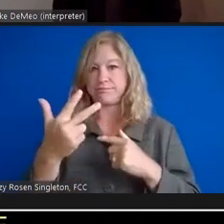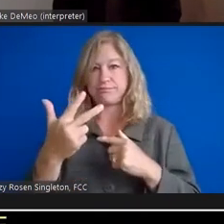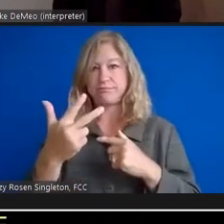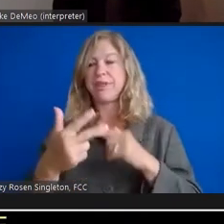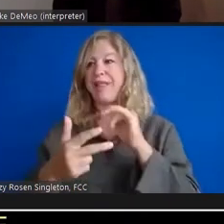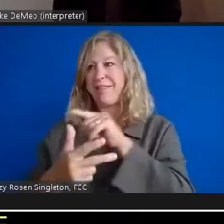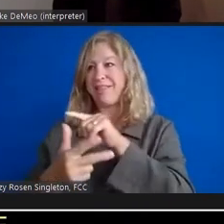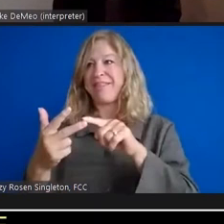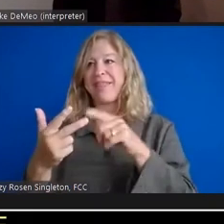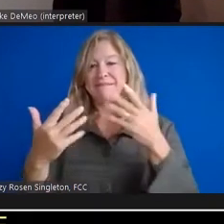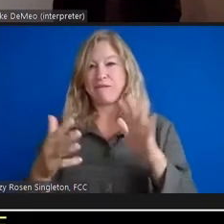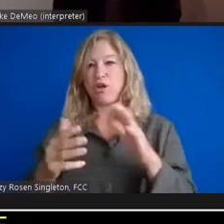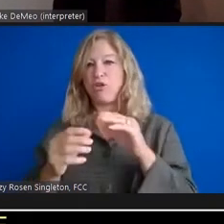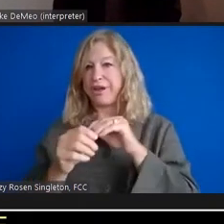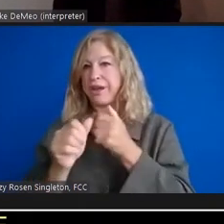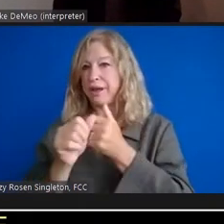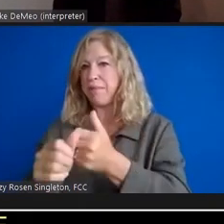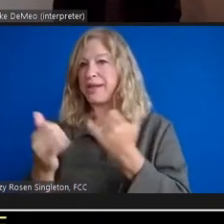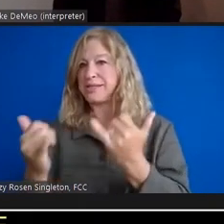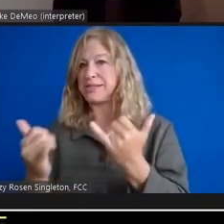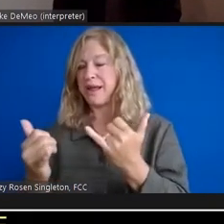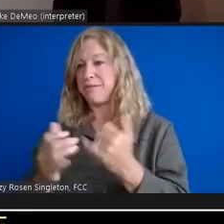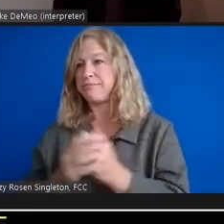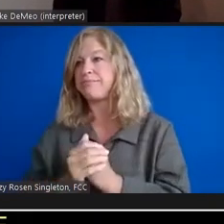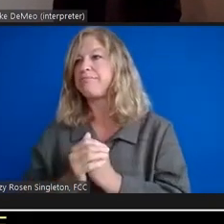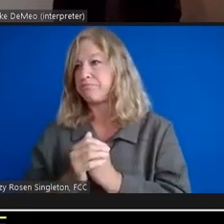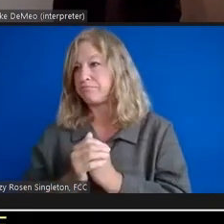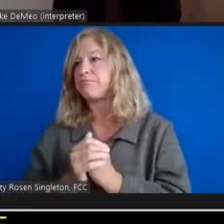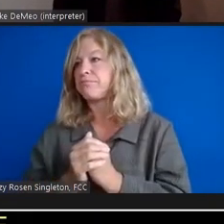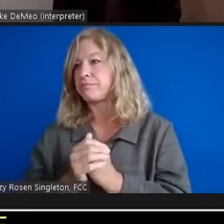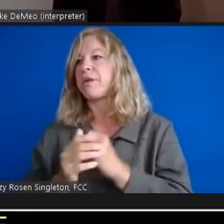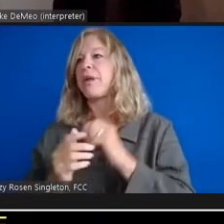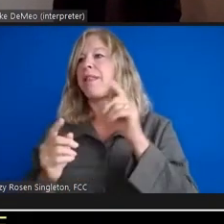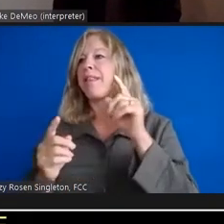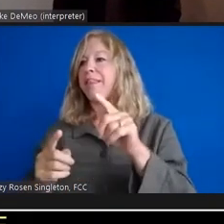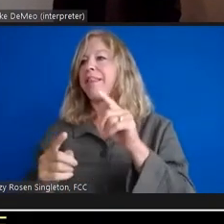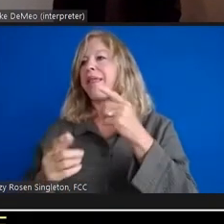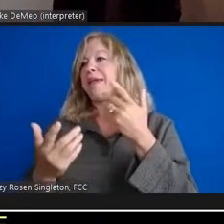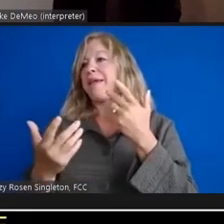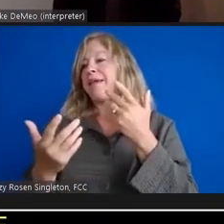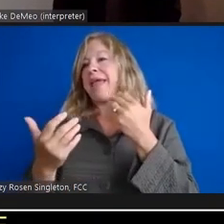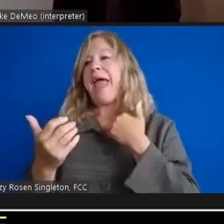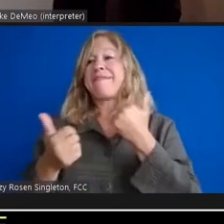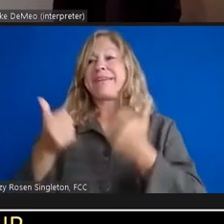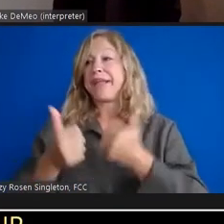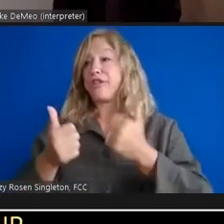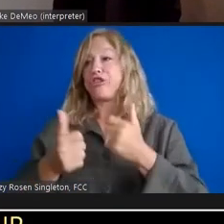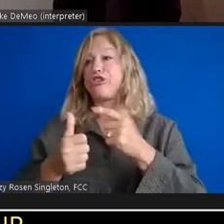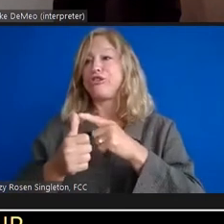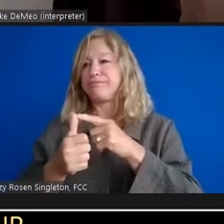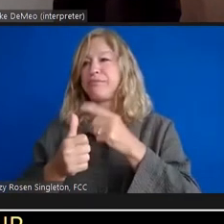and Sprint, those carriers are already in compliance now.